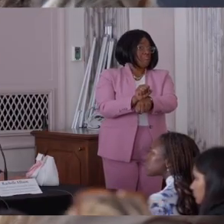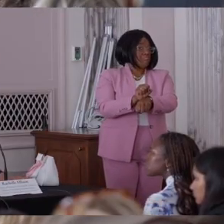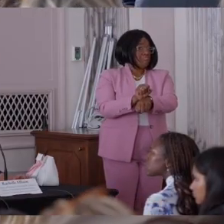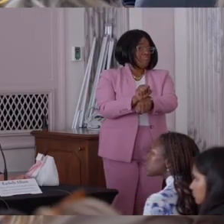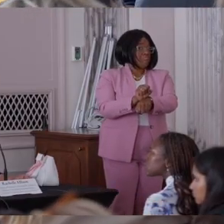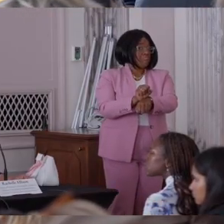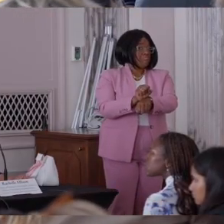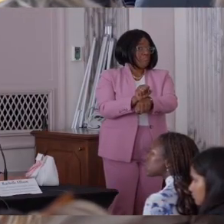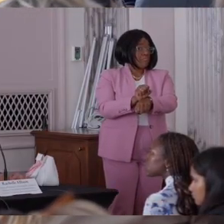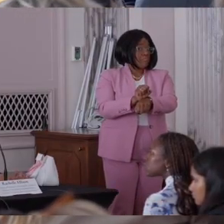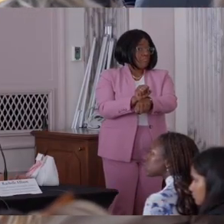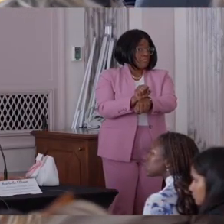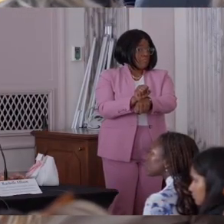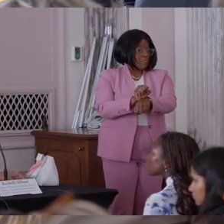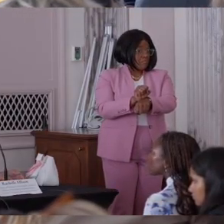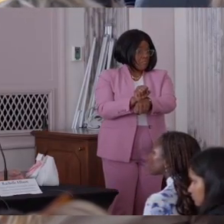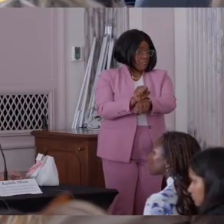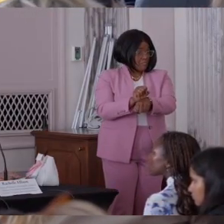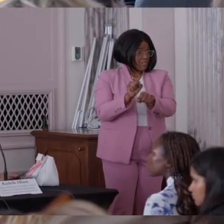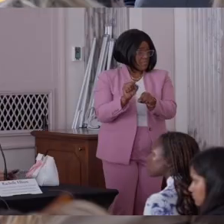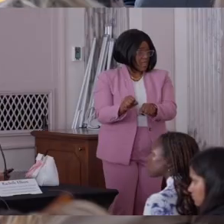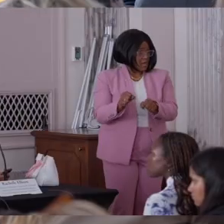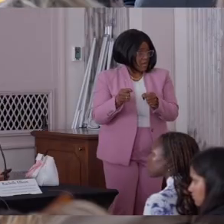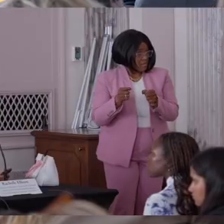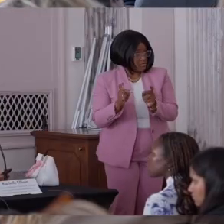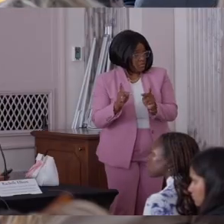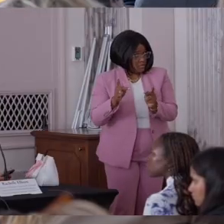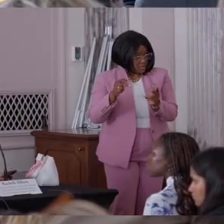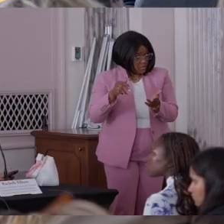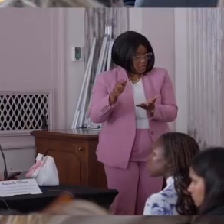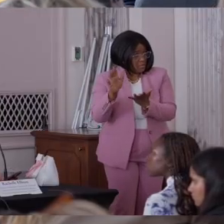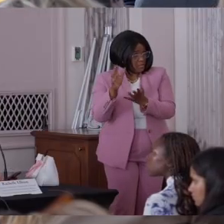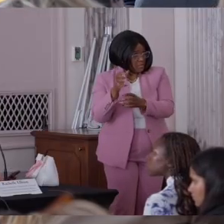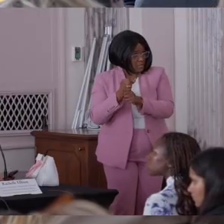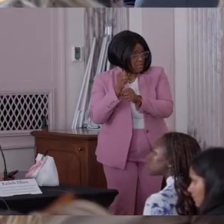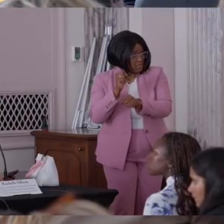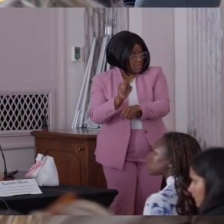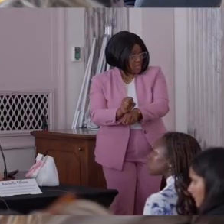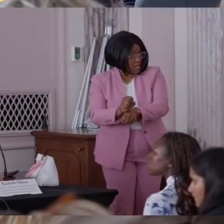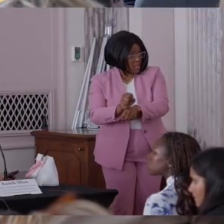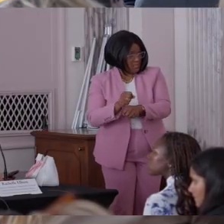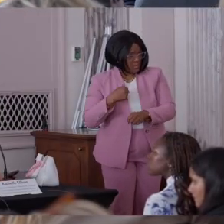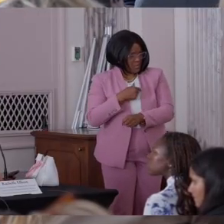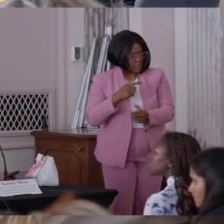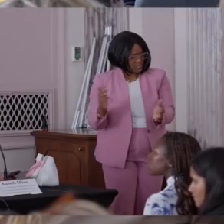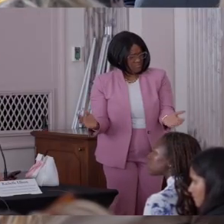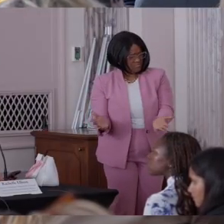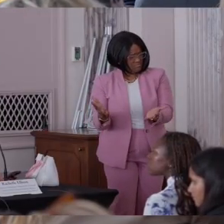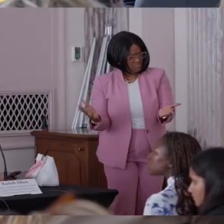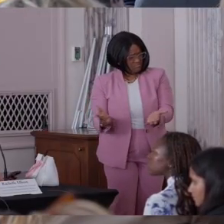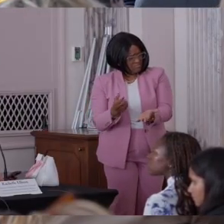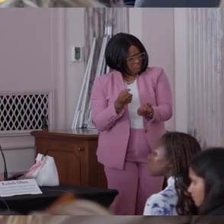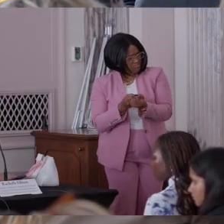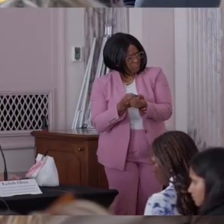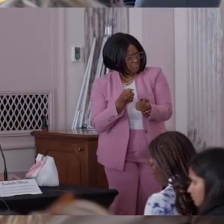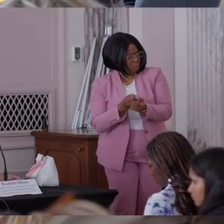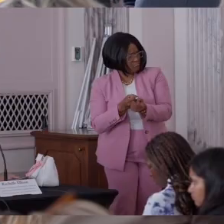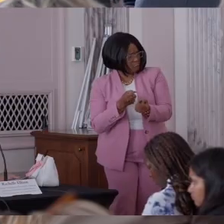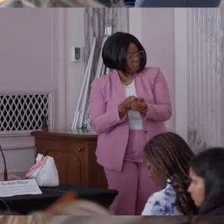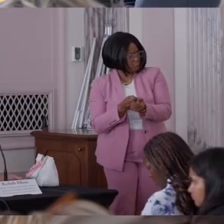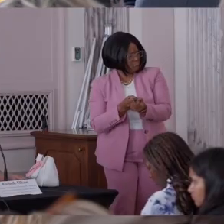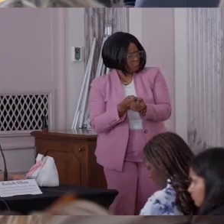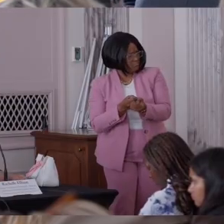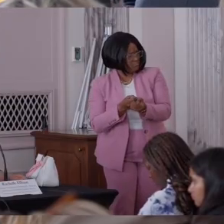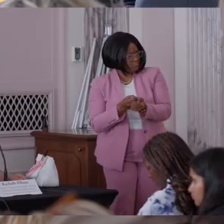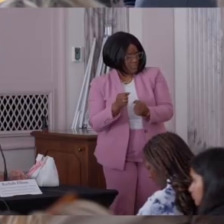they can have the opportunity to work, and they will be encouraged and supported. And Bridgeway